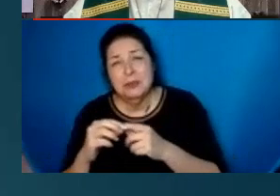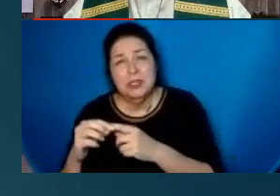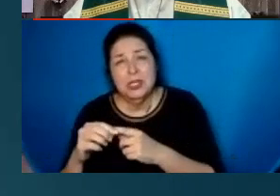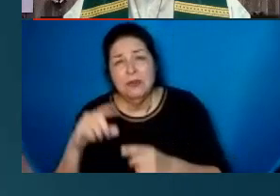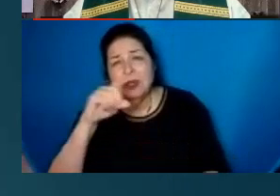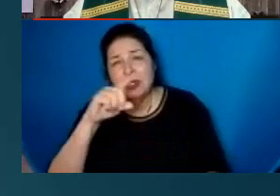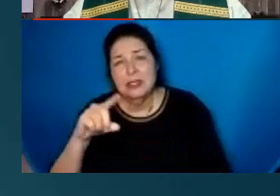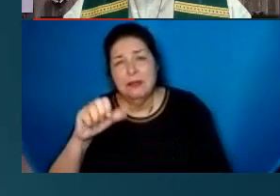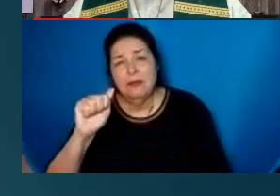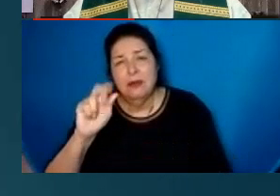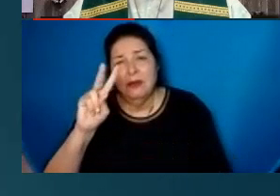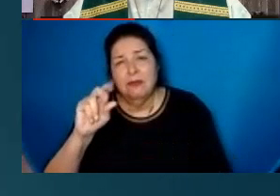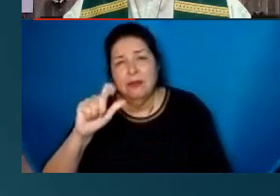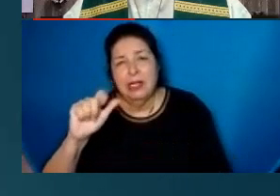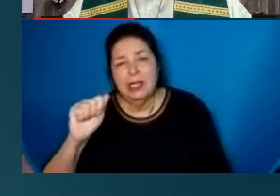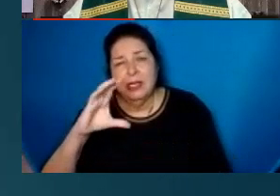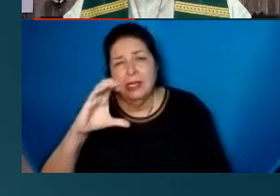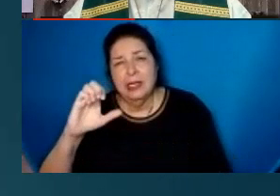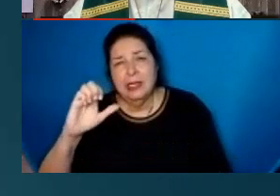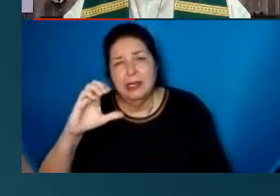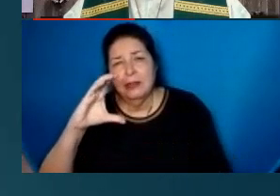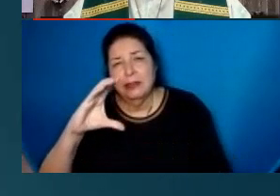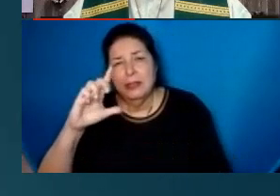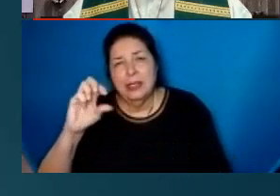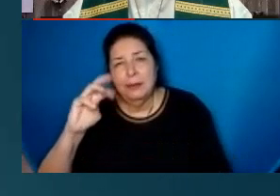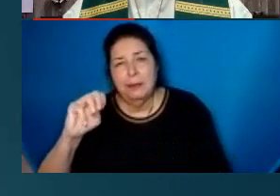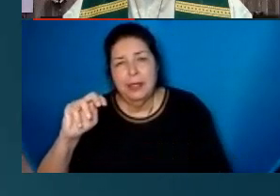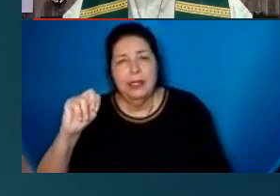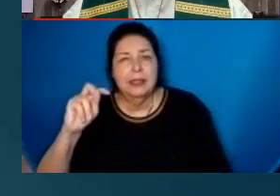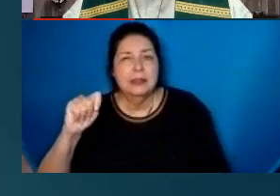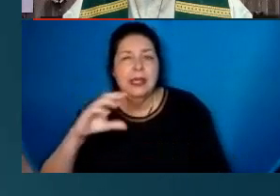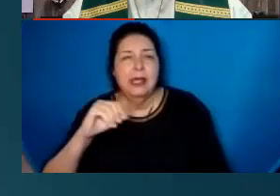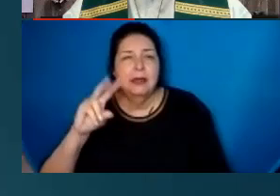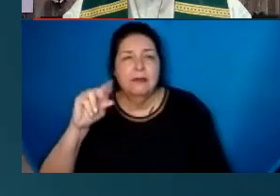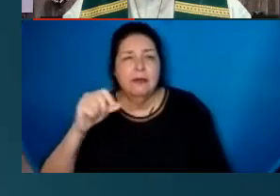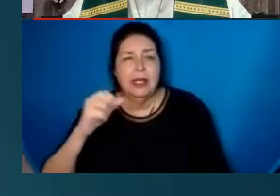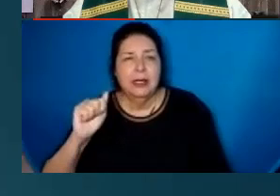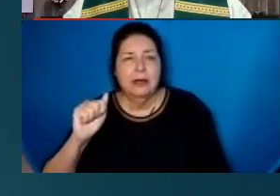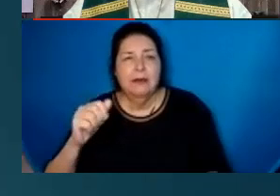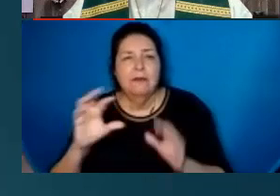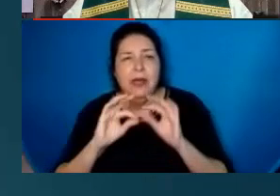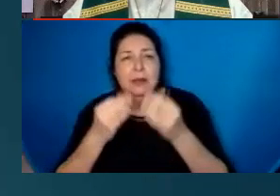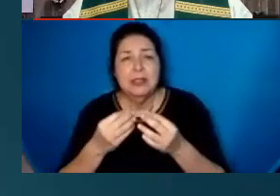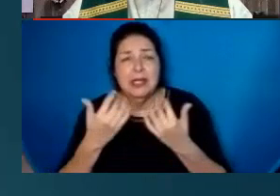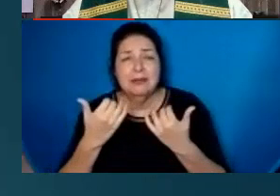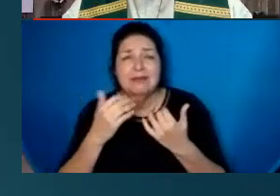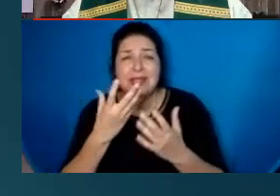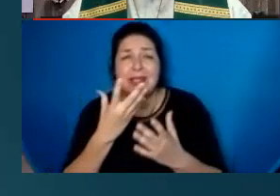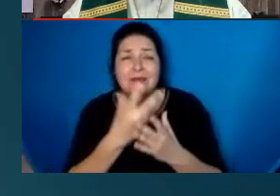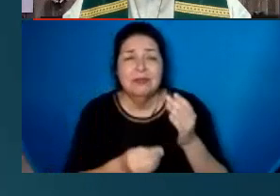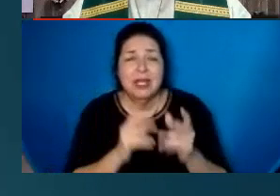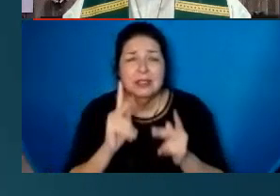the Zavala, Clement, and Vega families who mourn the loss of loved ones, let us pray to the